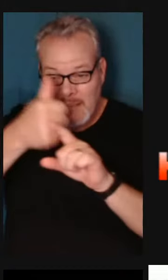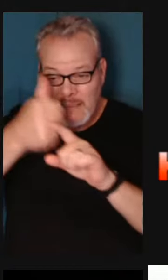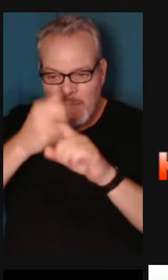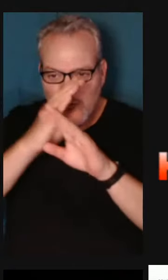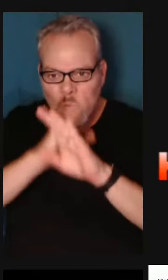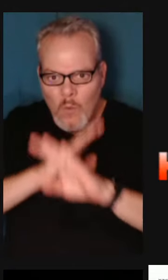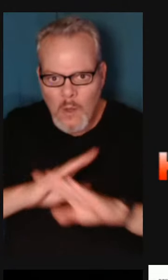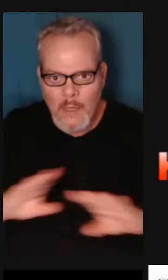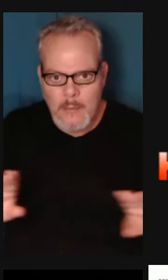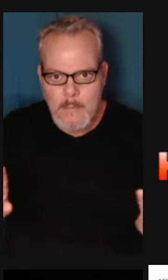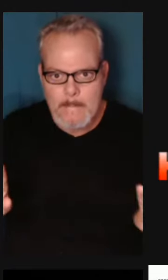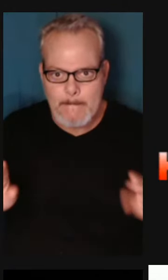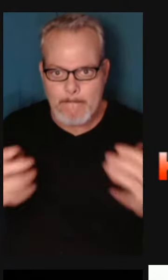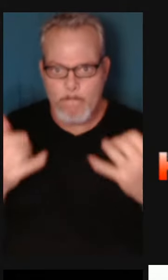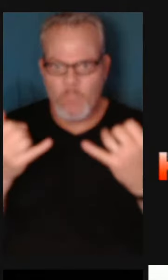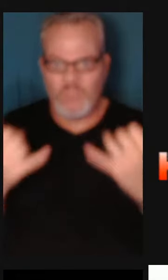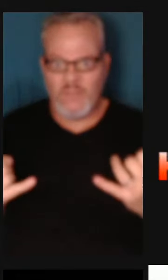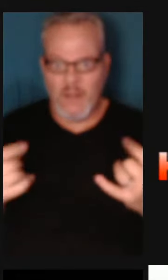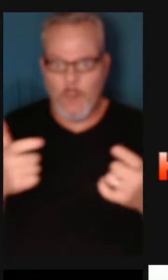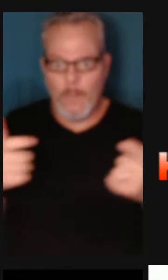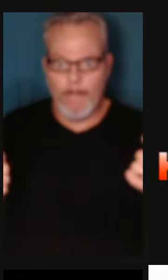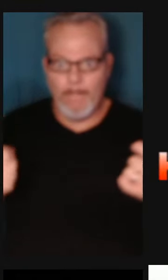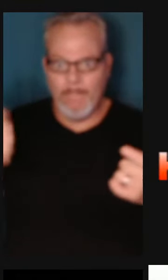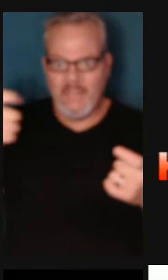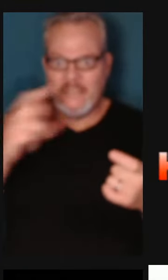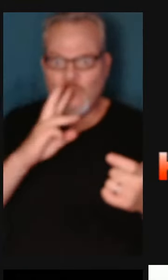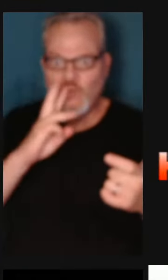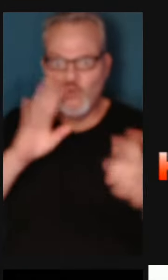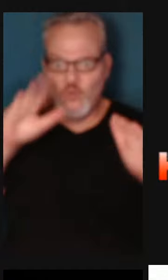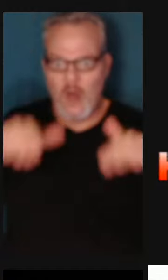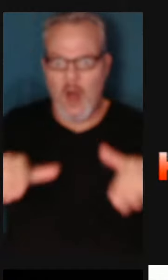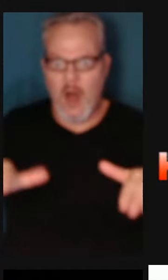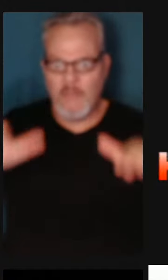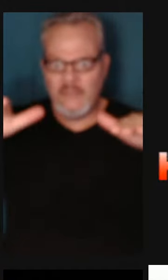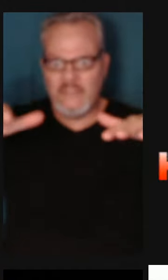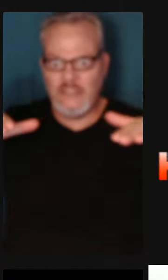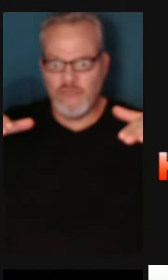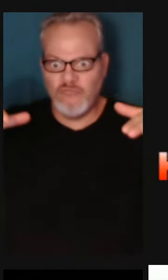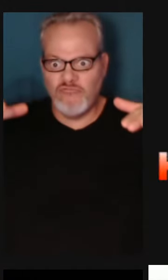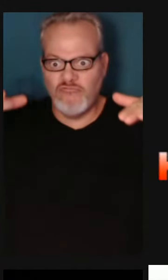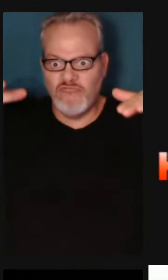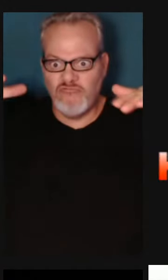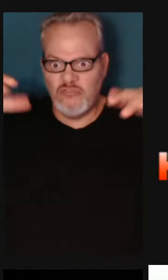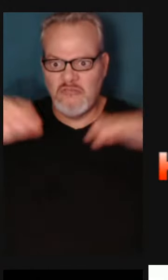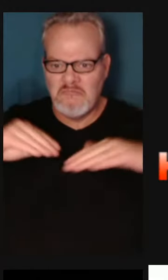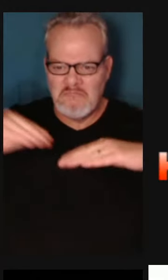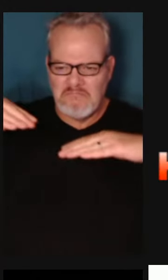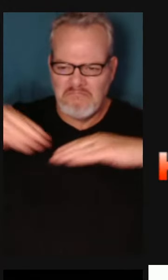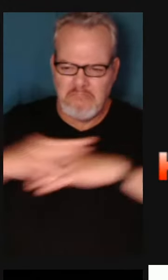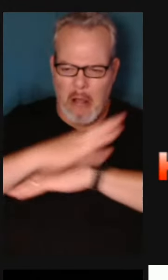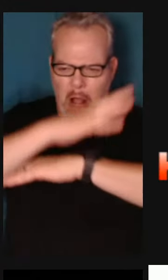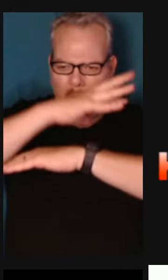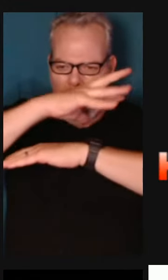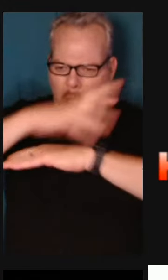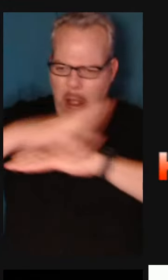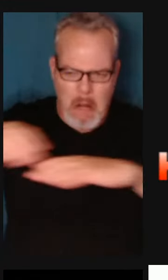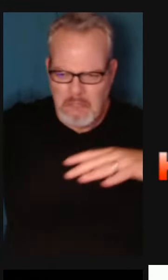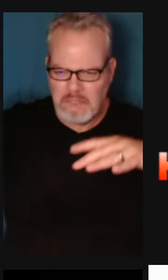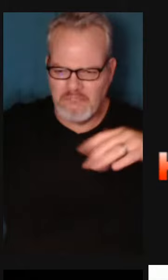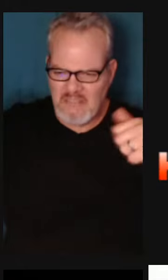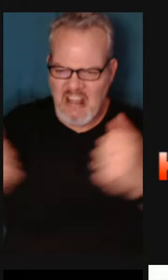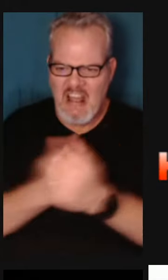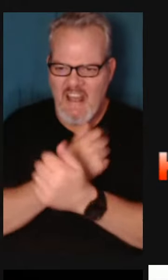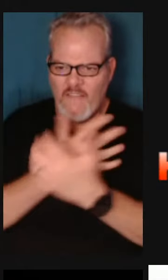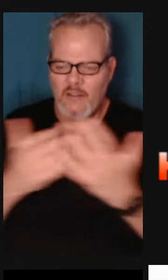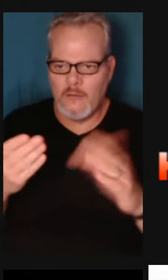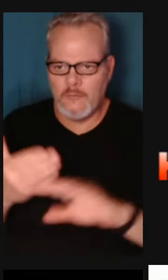Now the biggest tsunami, which I believe was a second wave of the 7.2, crashed on everything that was before it. Even